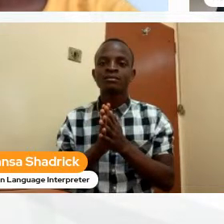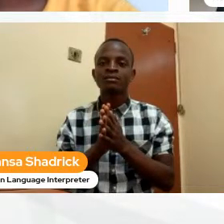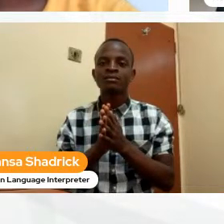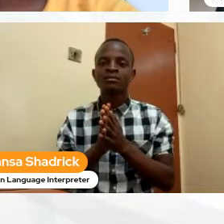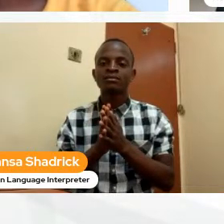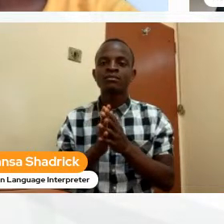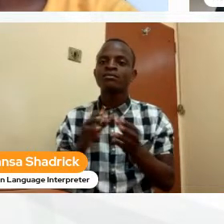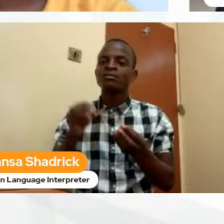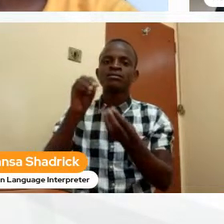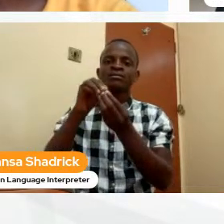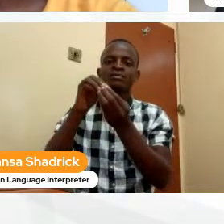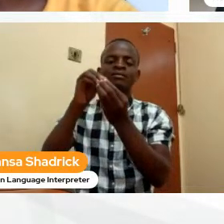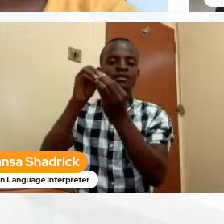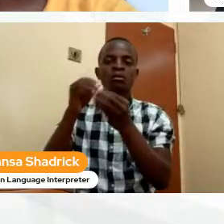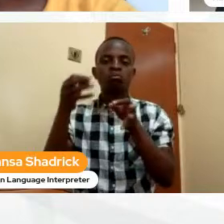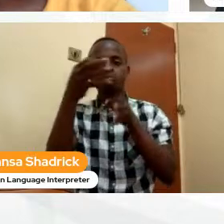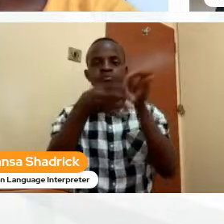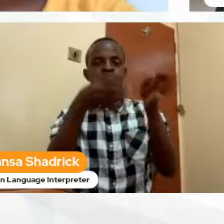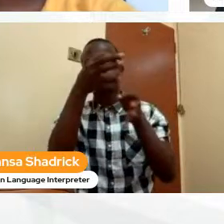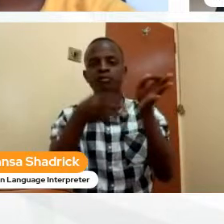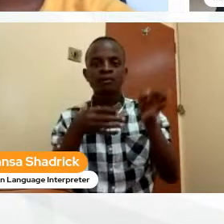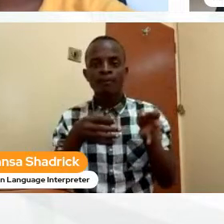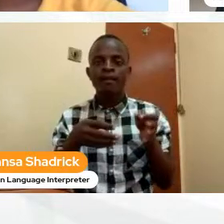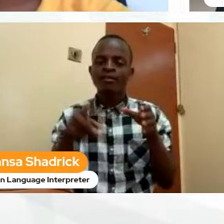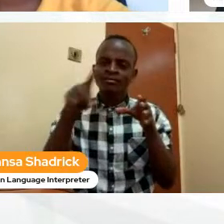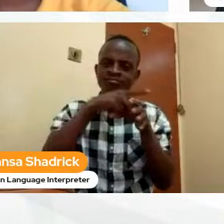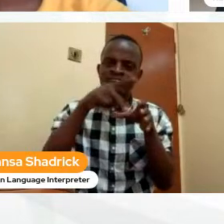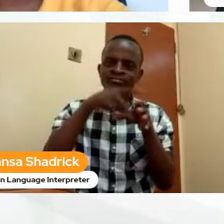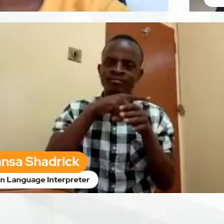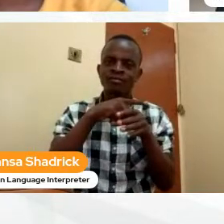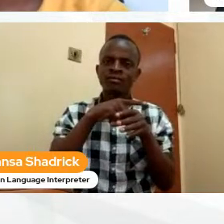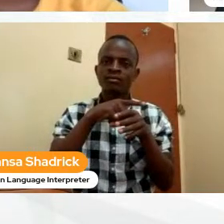on to what Lance has said, in terms of participation,